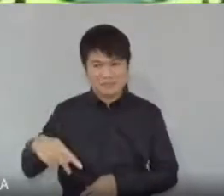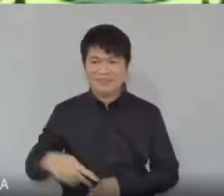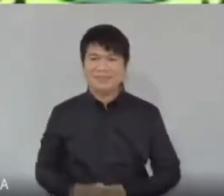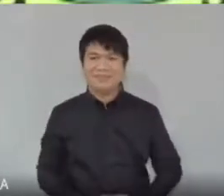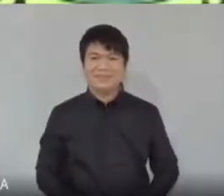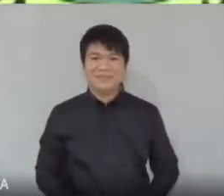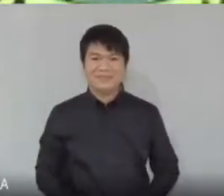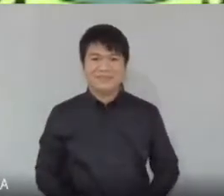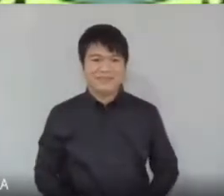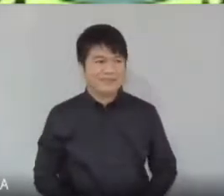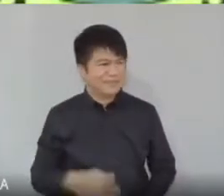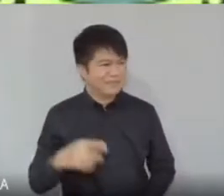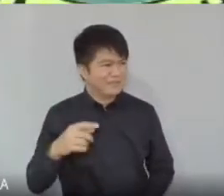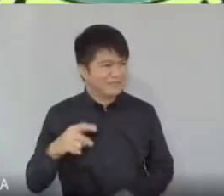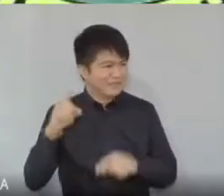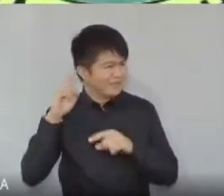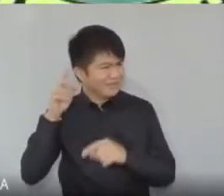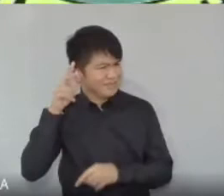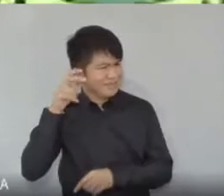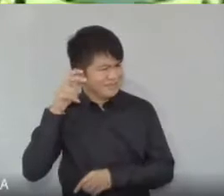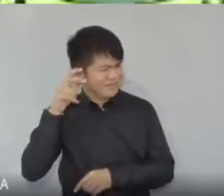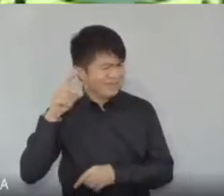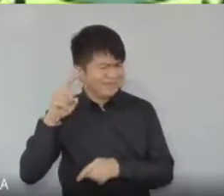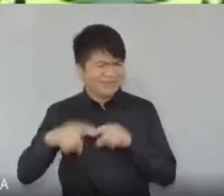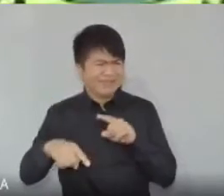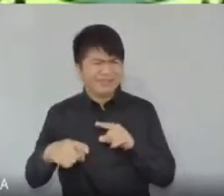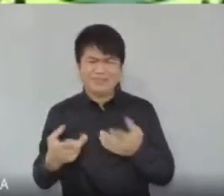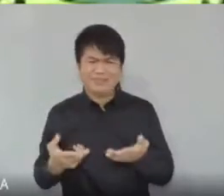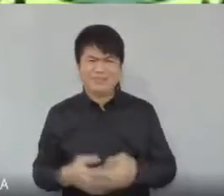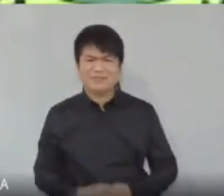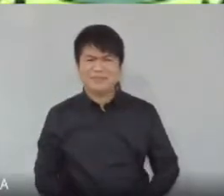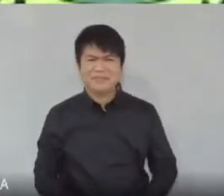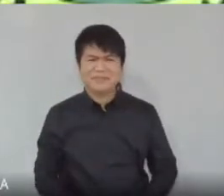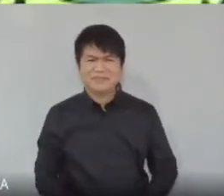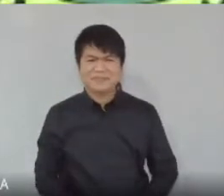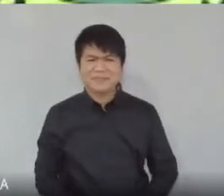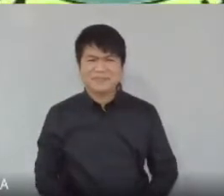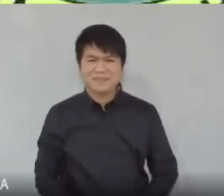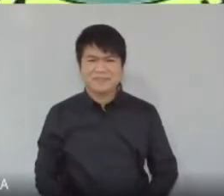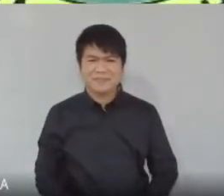We can't hear you. Oh, we can hear you.